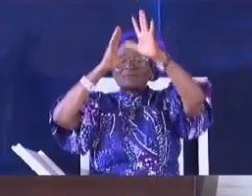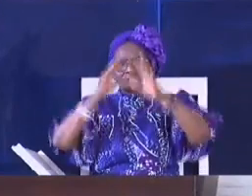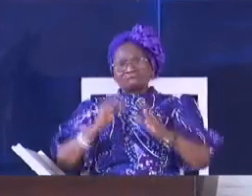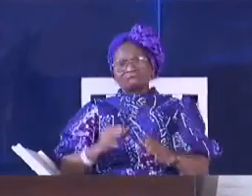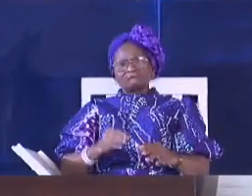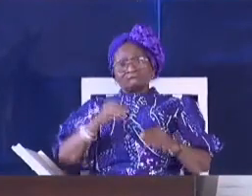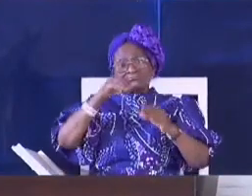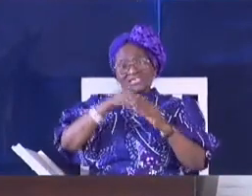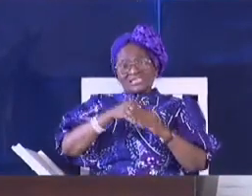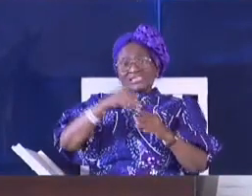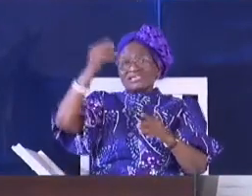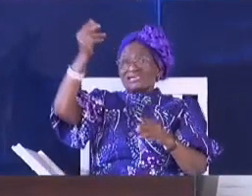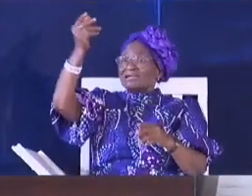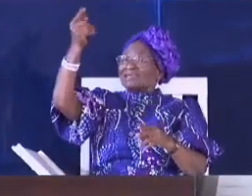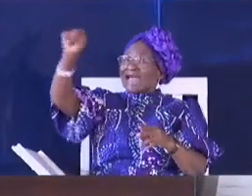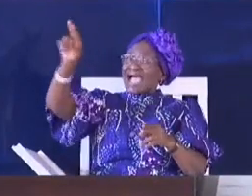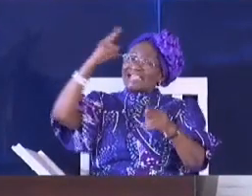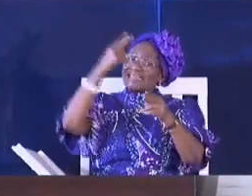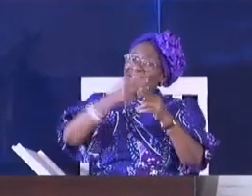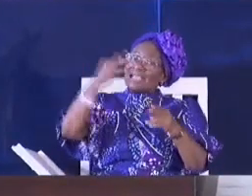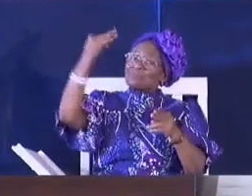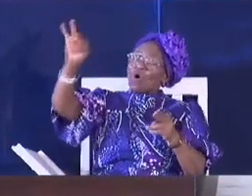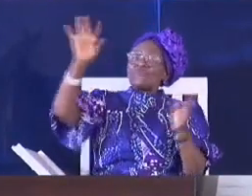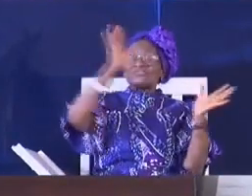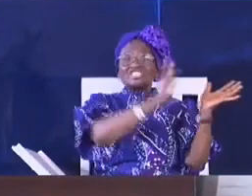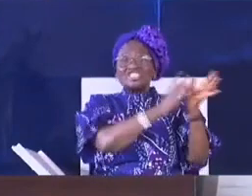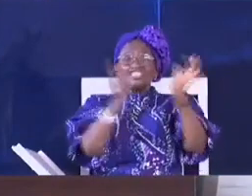in the name of Jesus,